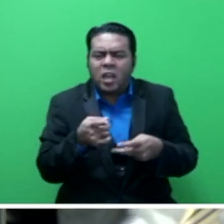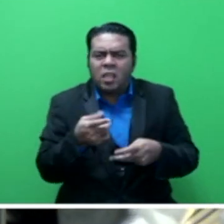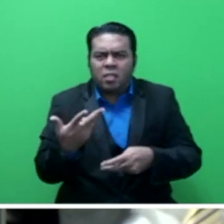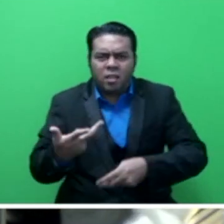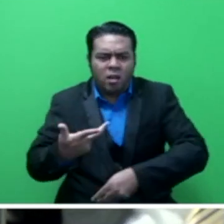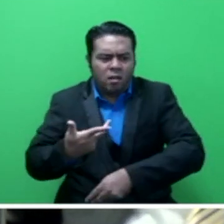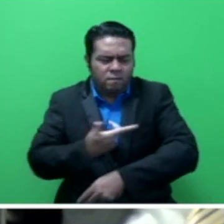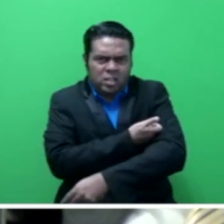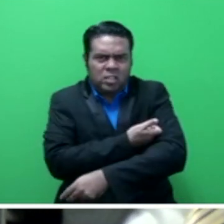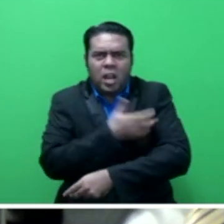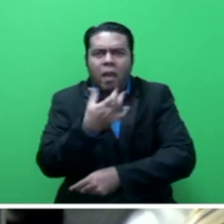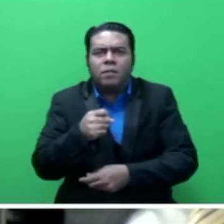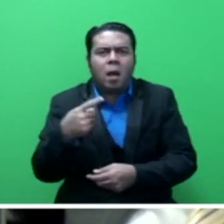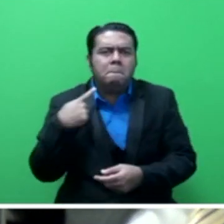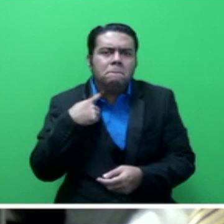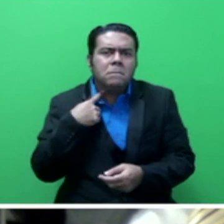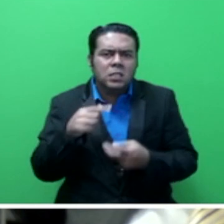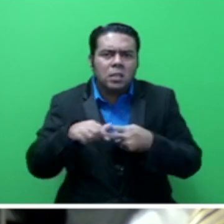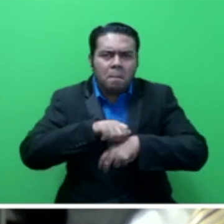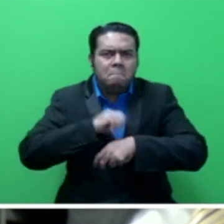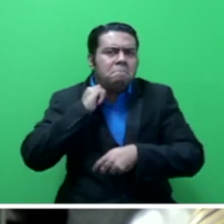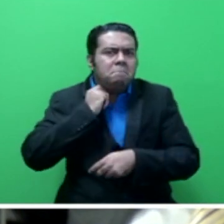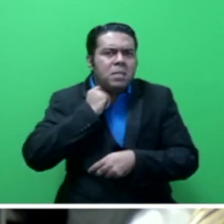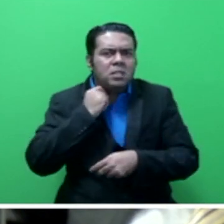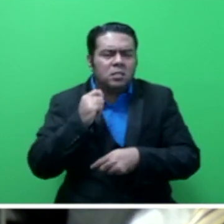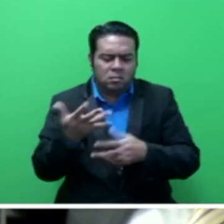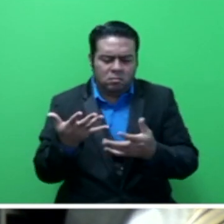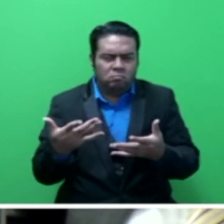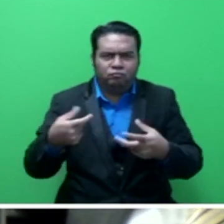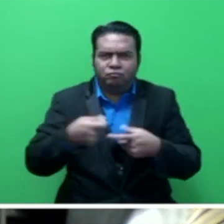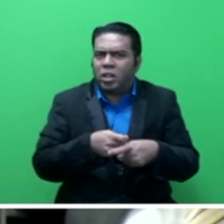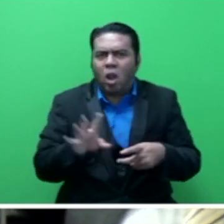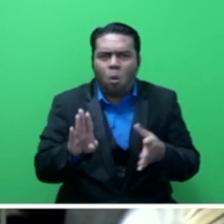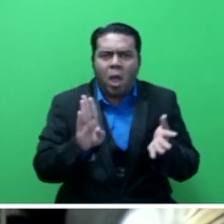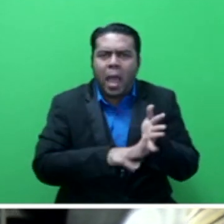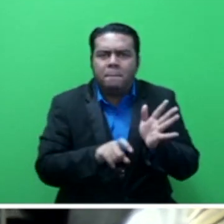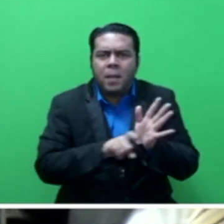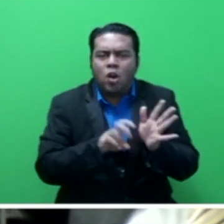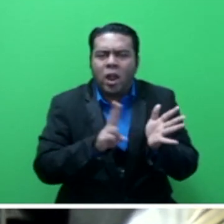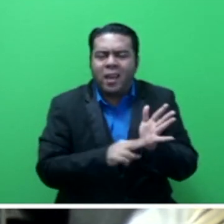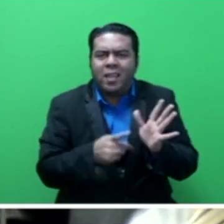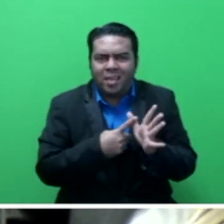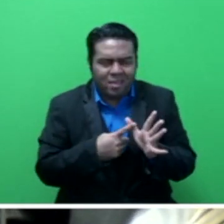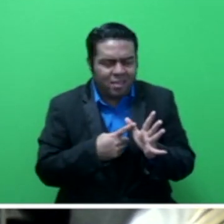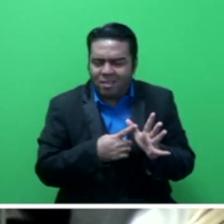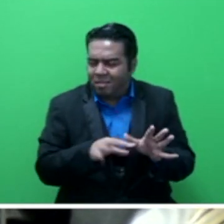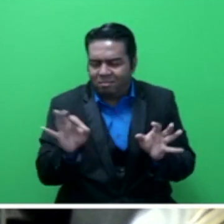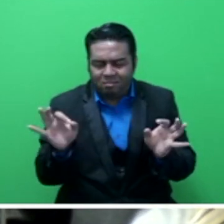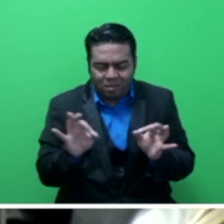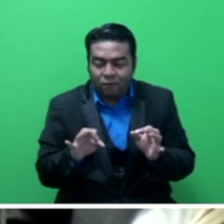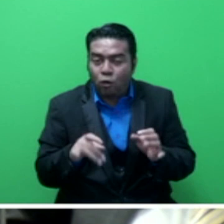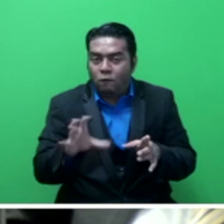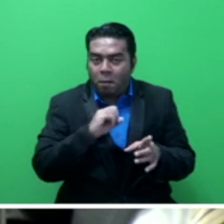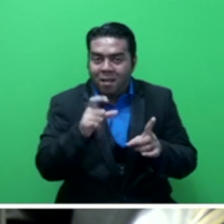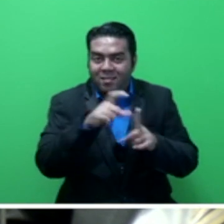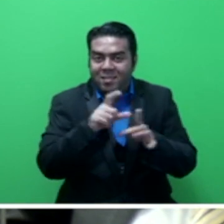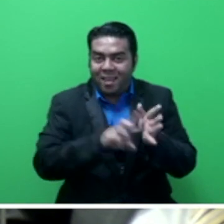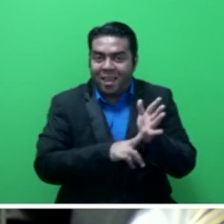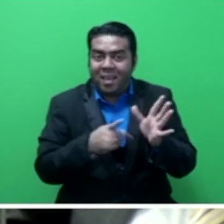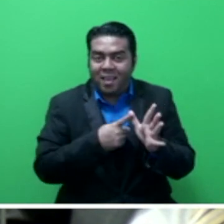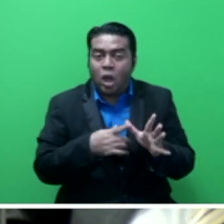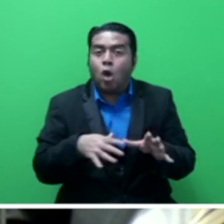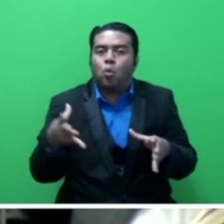this is not true. The Pfizer and Moderna vaccines are made from mRNA, while the AstraZeneca from the DNA strand and contains lipids